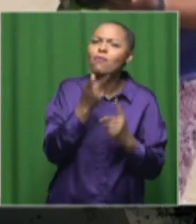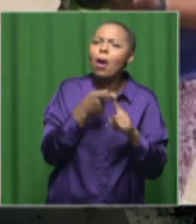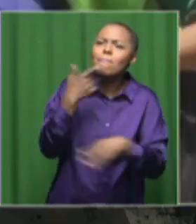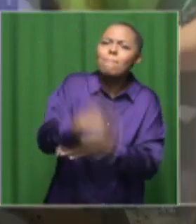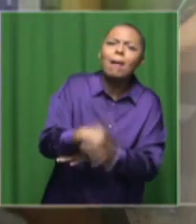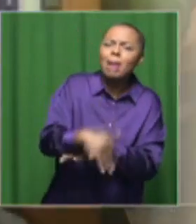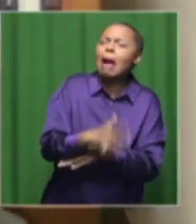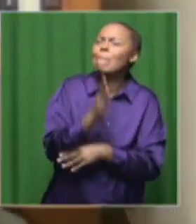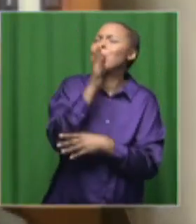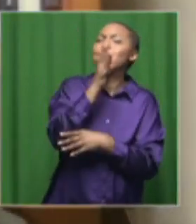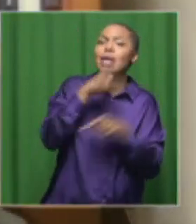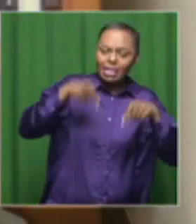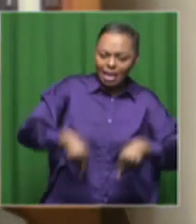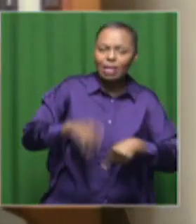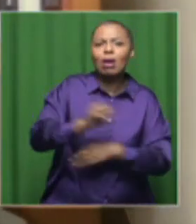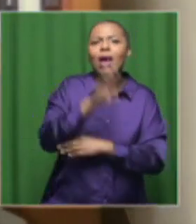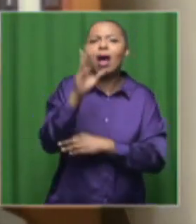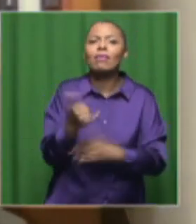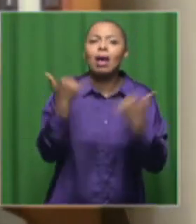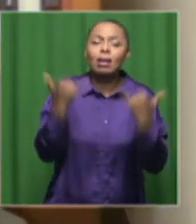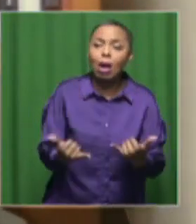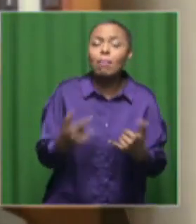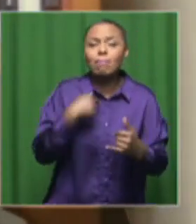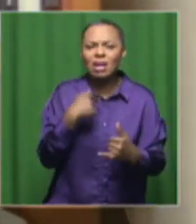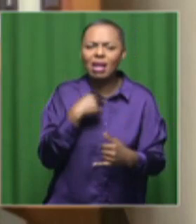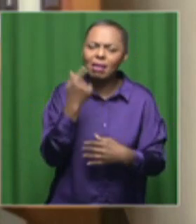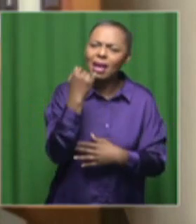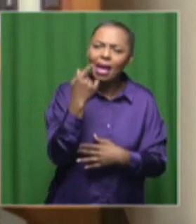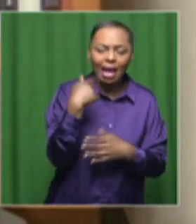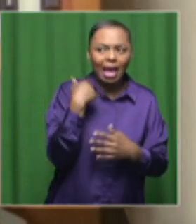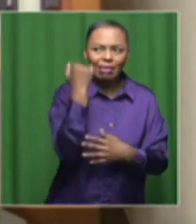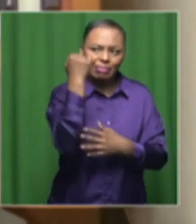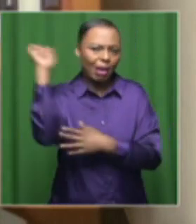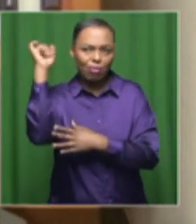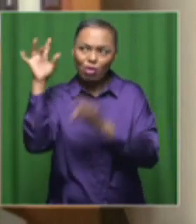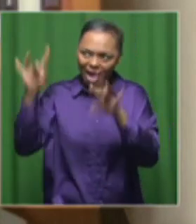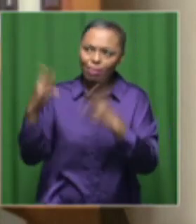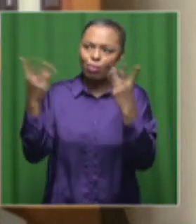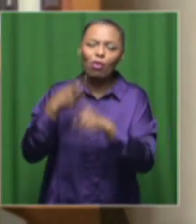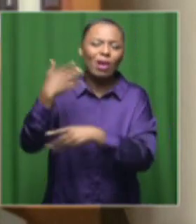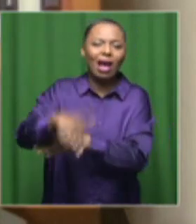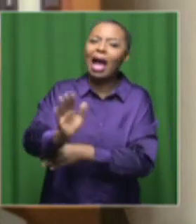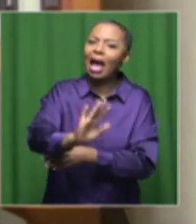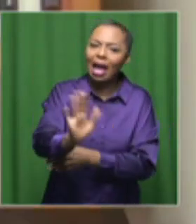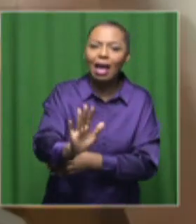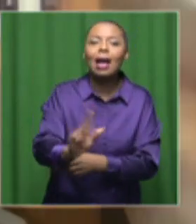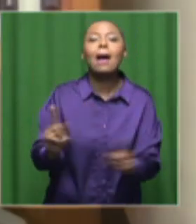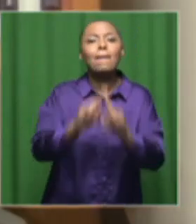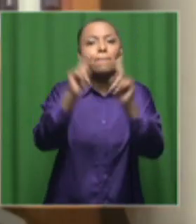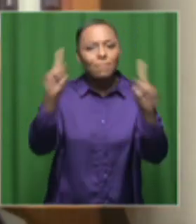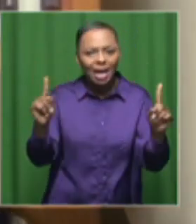And I am very strongly opposed to xenophobia, and I believe that we